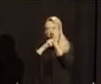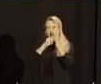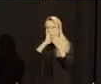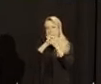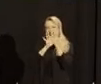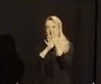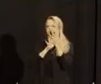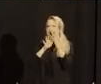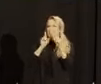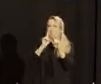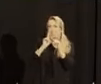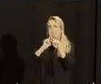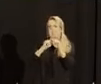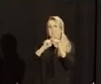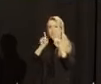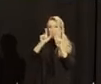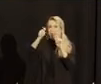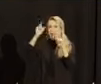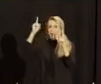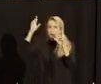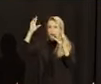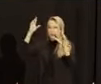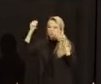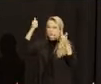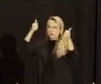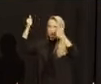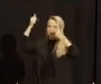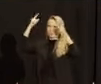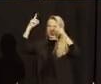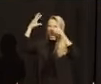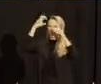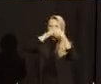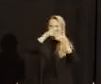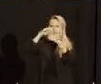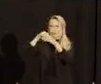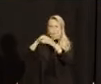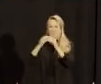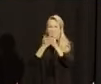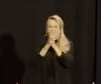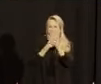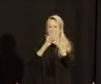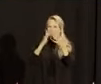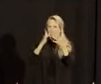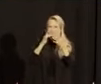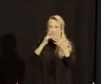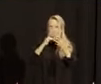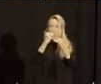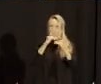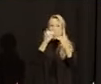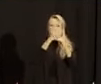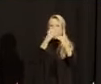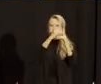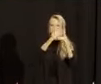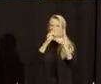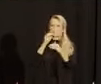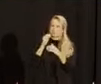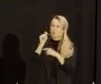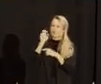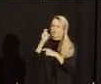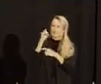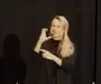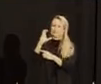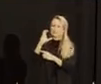really toxic. So when you think about things like institutions, you are vulnerable, so you need to